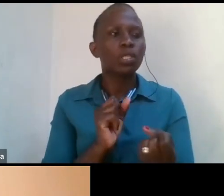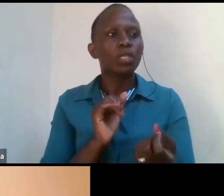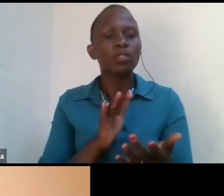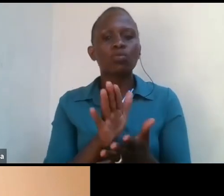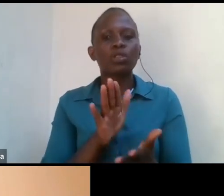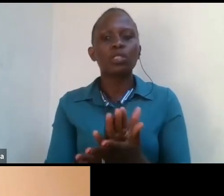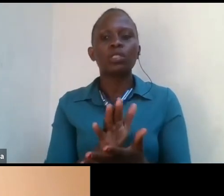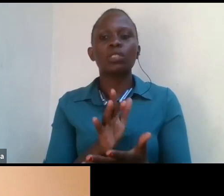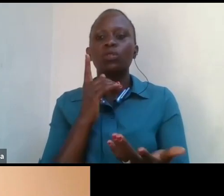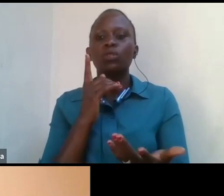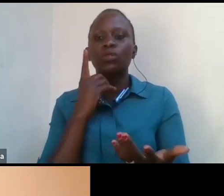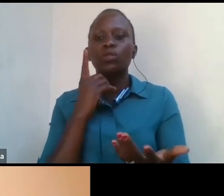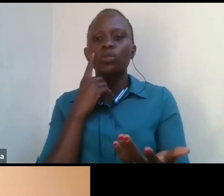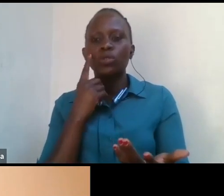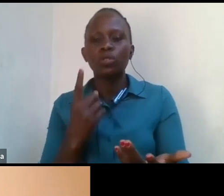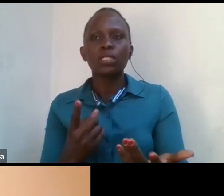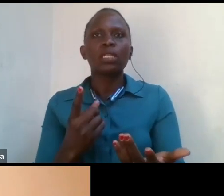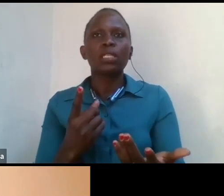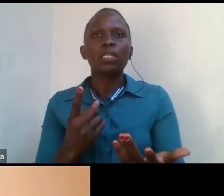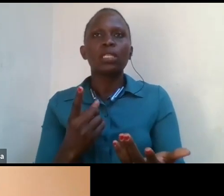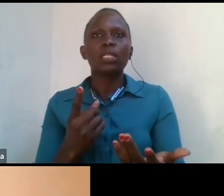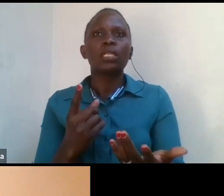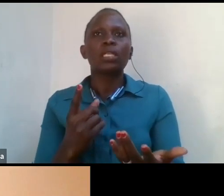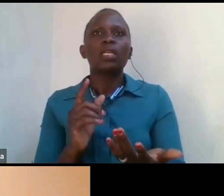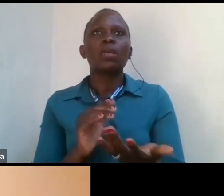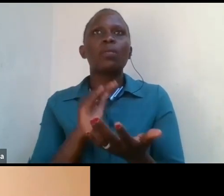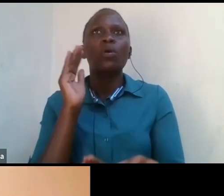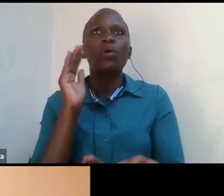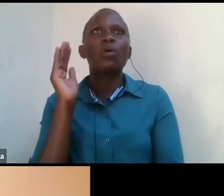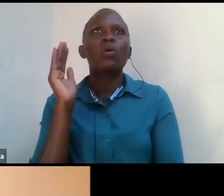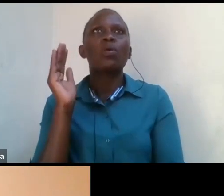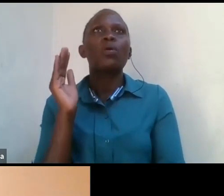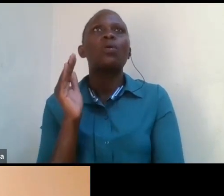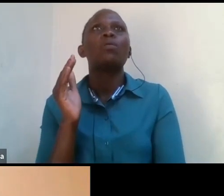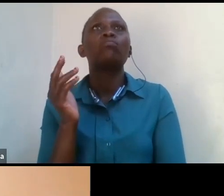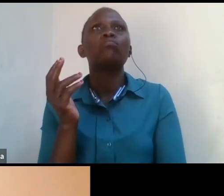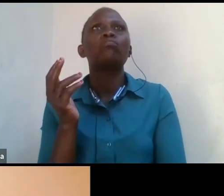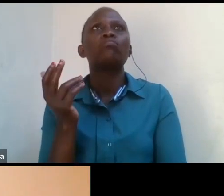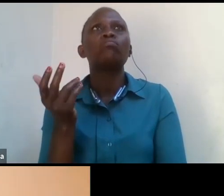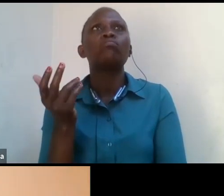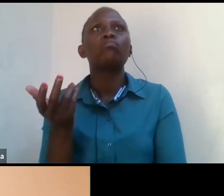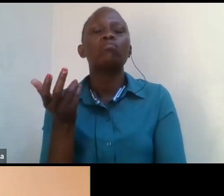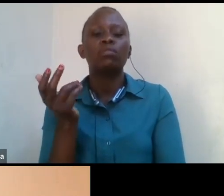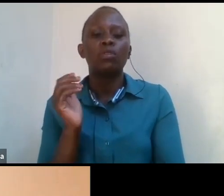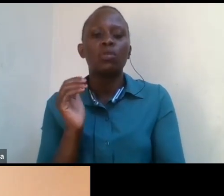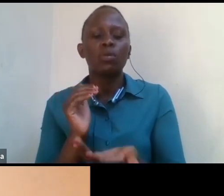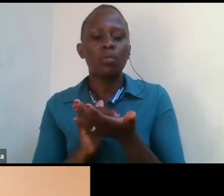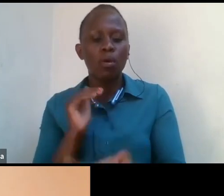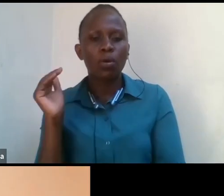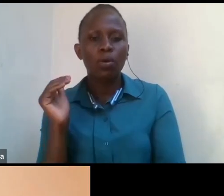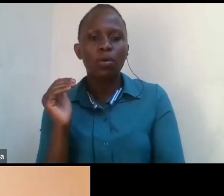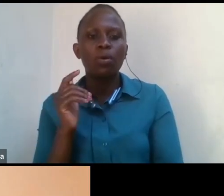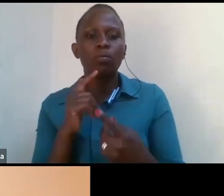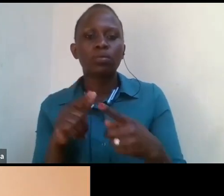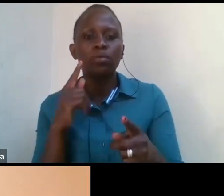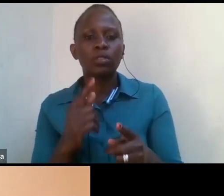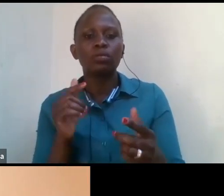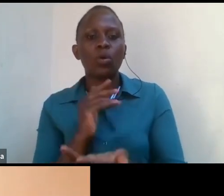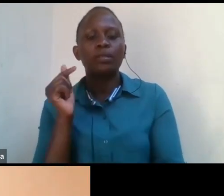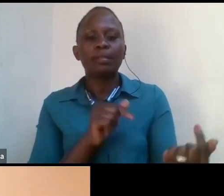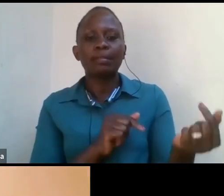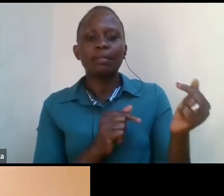more registrations on the hardware side? Are you able to distinguish the two from an academic perspective? What